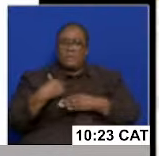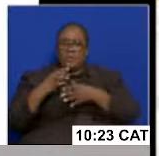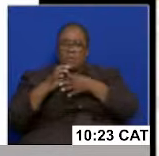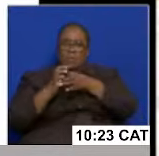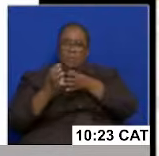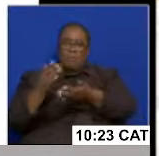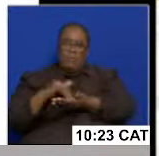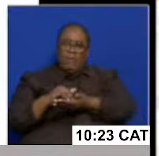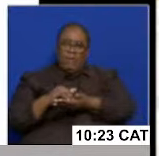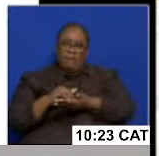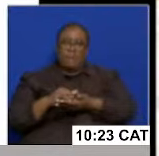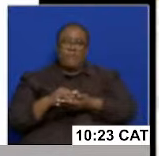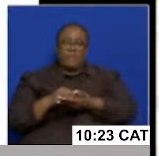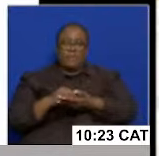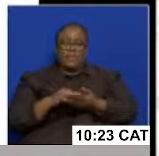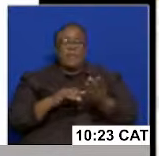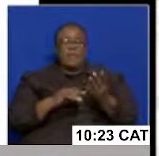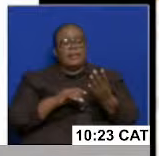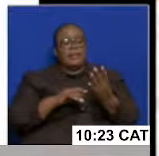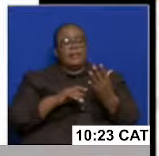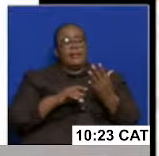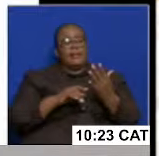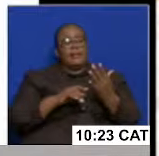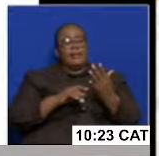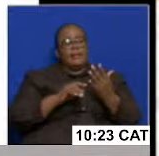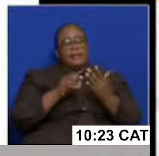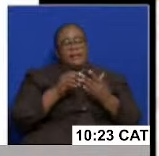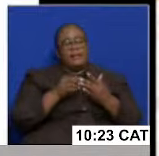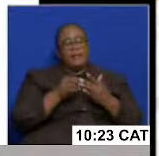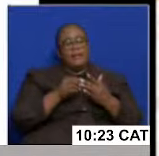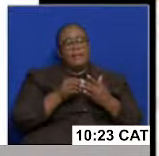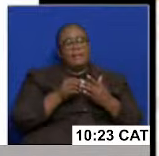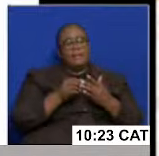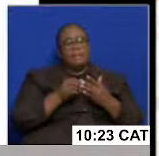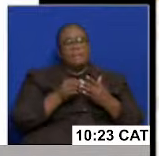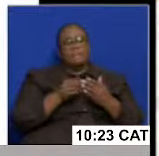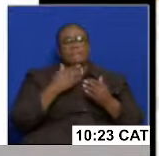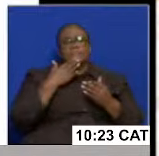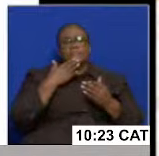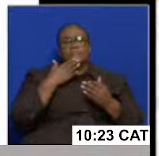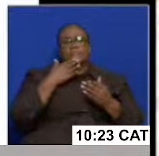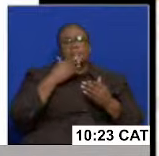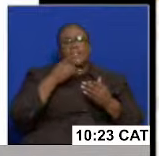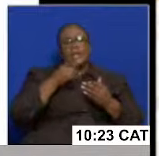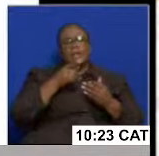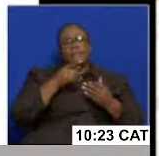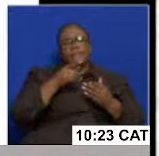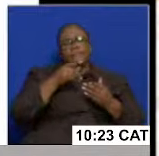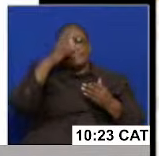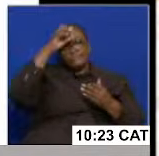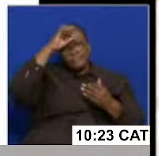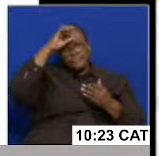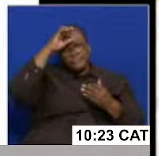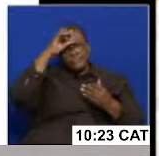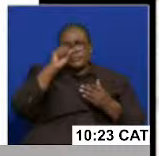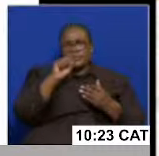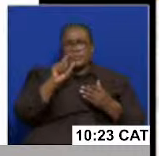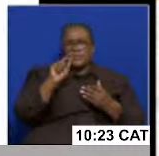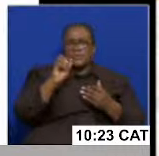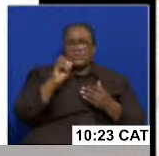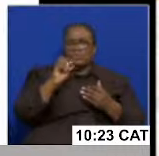Stolz phoned me. She phoned me and Sorry, Witness K, I apologize, can I stop you there?